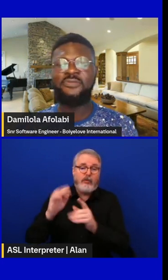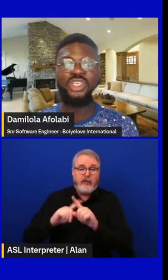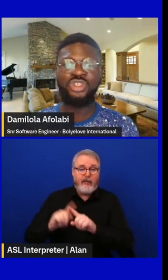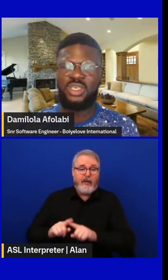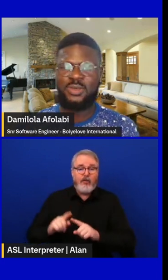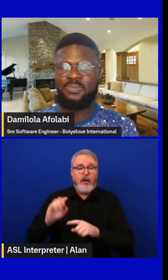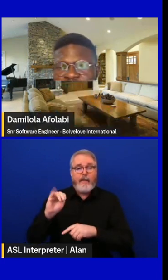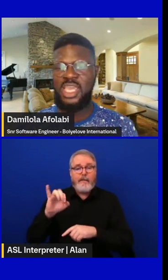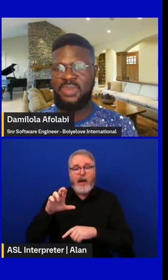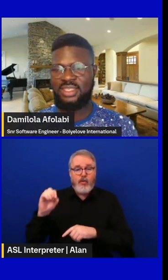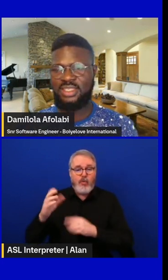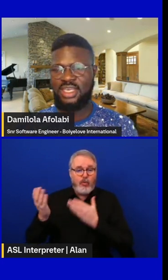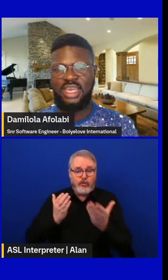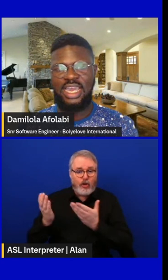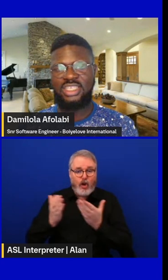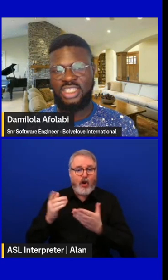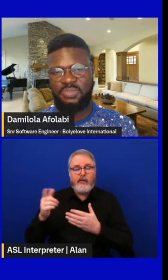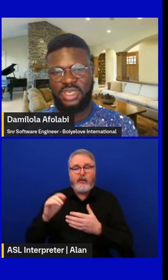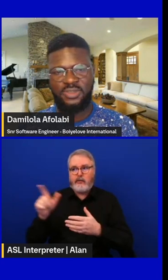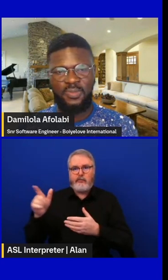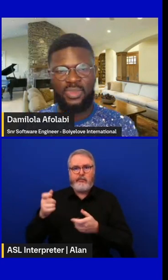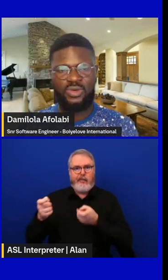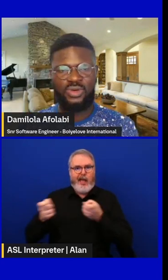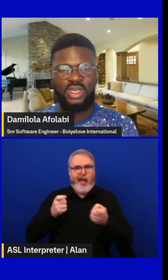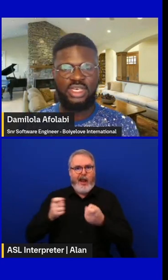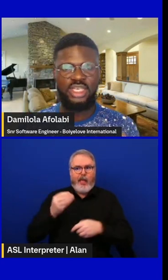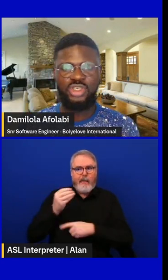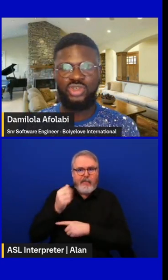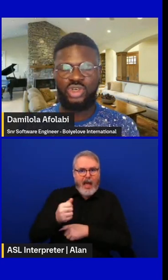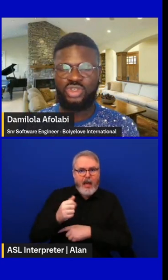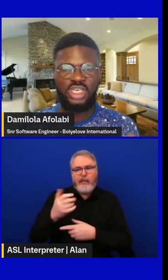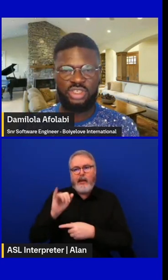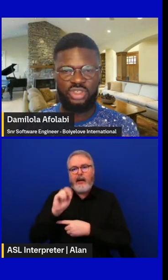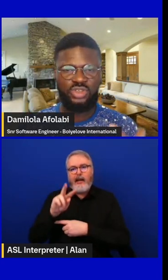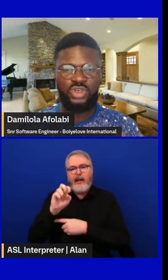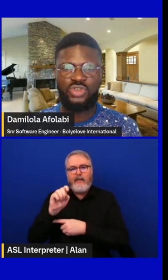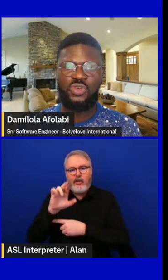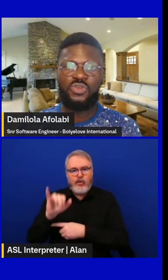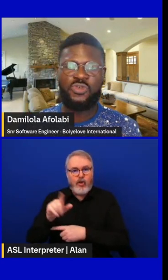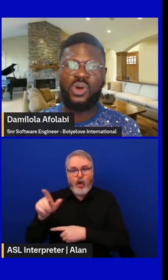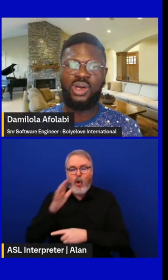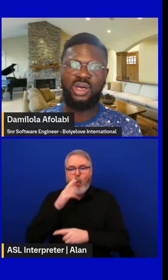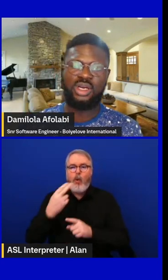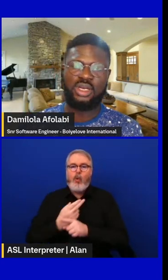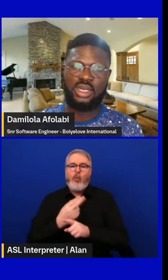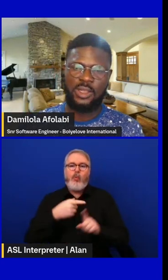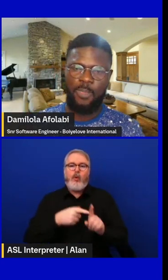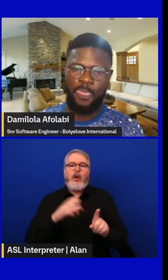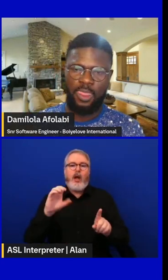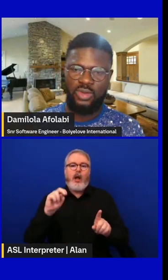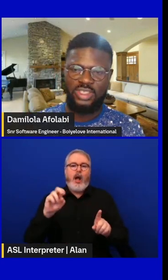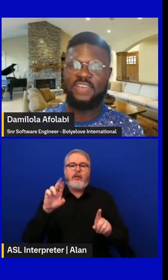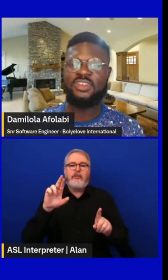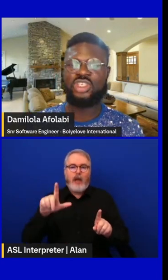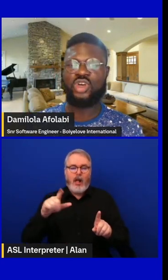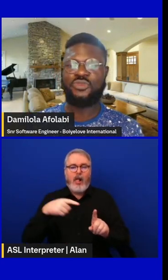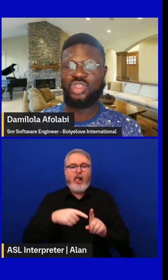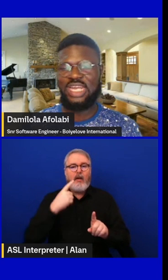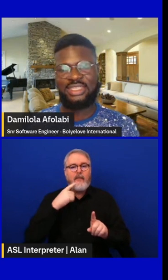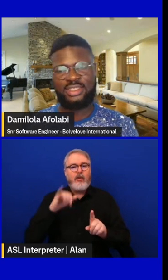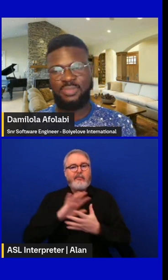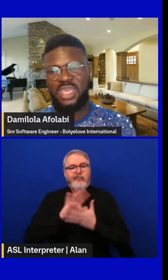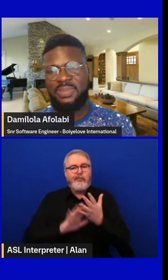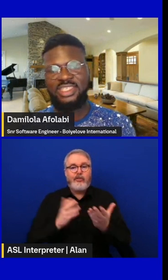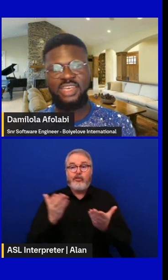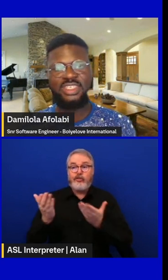handling inventory, payments, and shipping. They use Consul. They can use Consul for service discovery